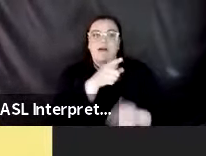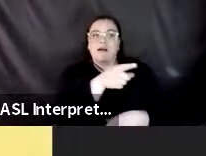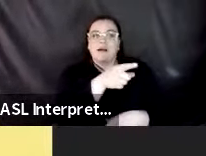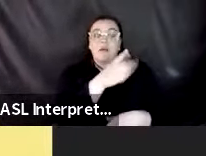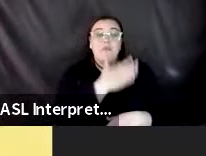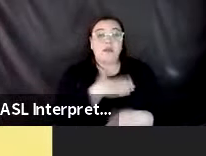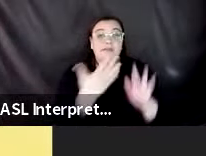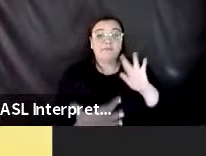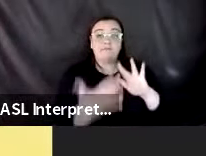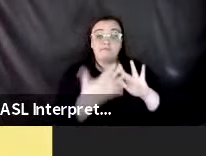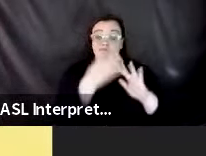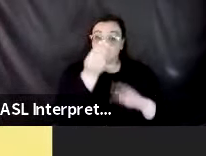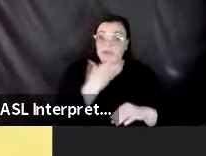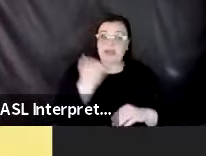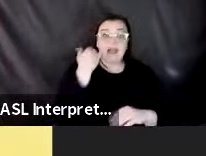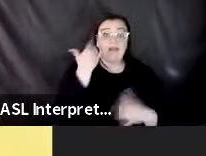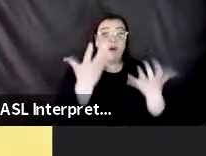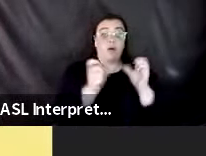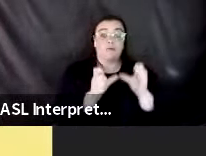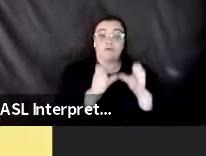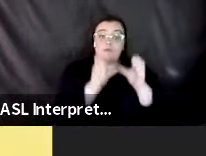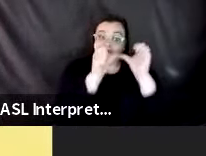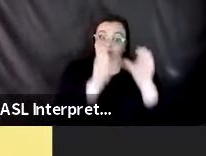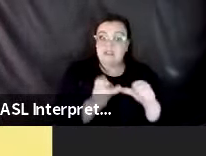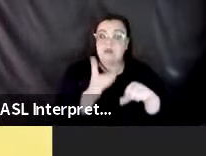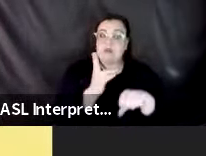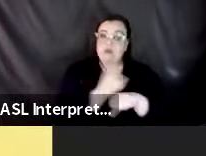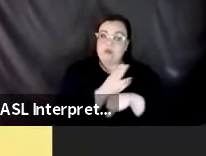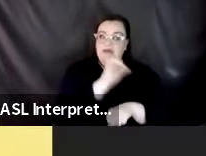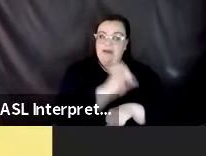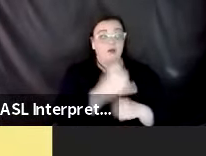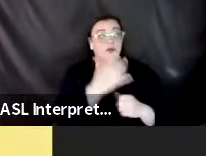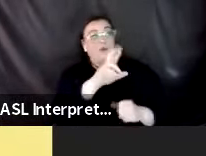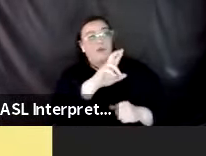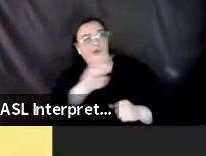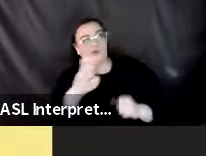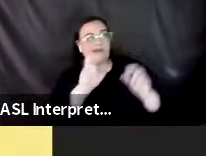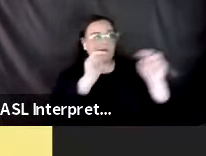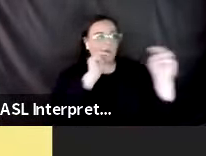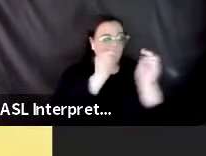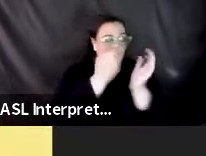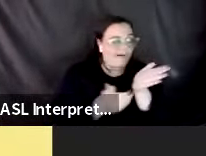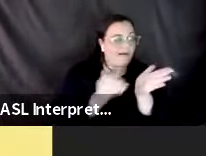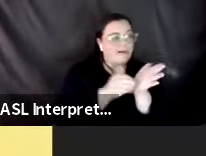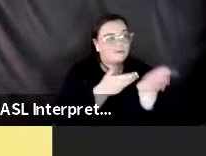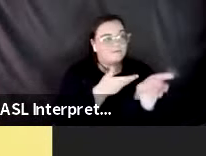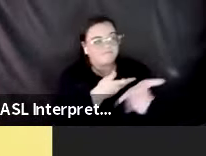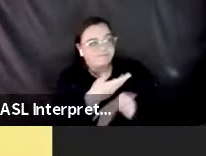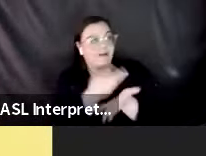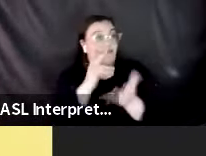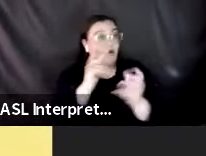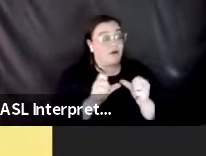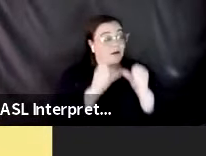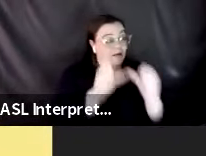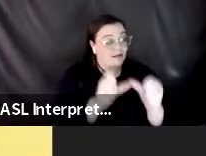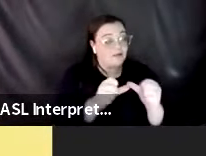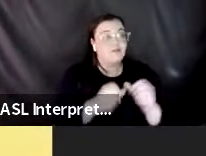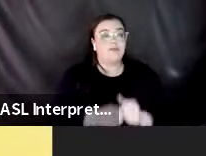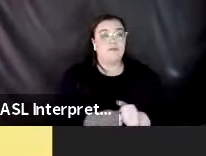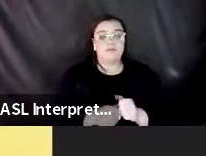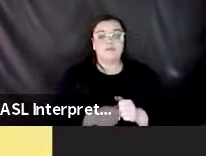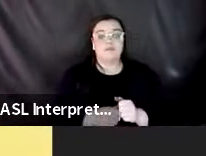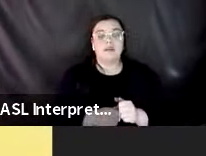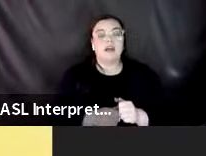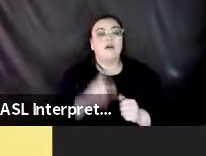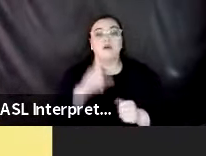they continue to want to use the spot, to renegotiate for continued use. For any commercial shot after April 1st, that